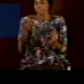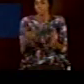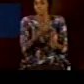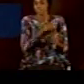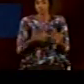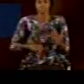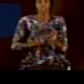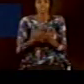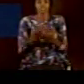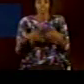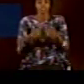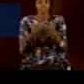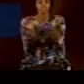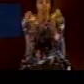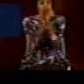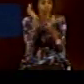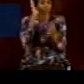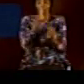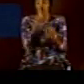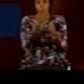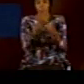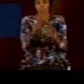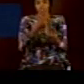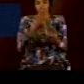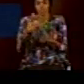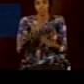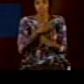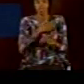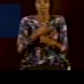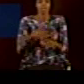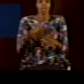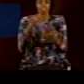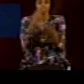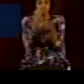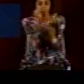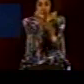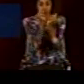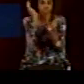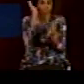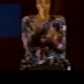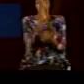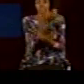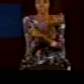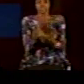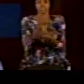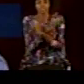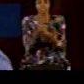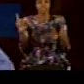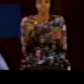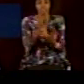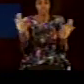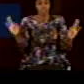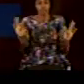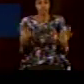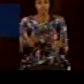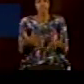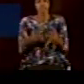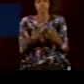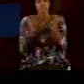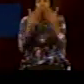upon the name of the Lord as we offer thanksgiving, as we offer praise, because the Lord delivered on his